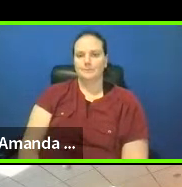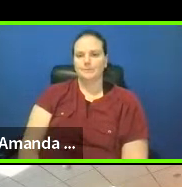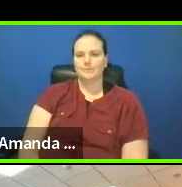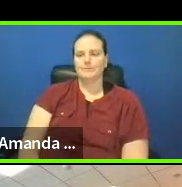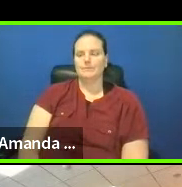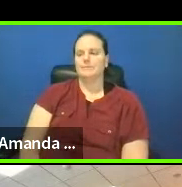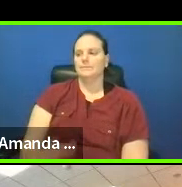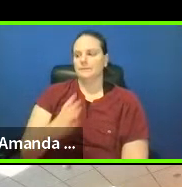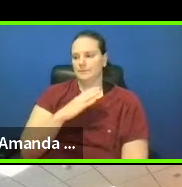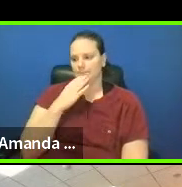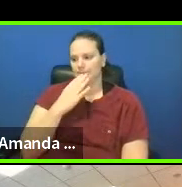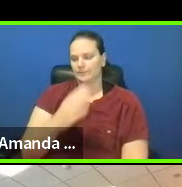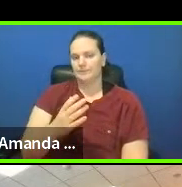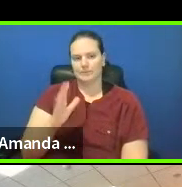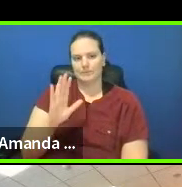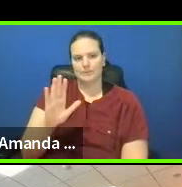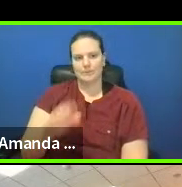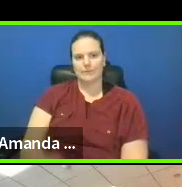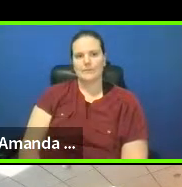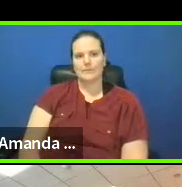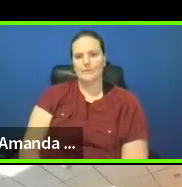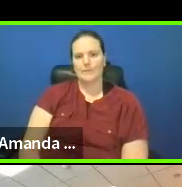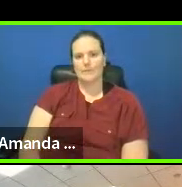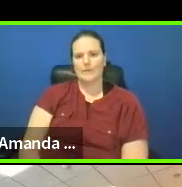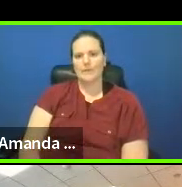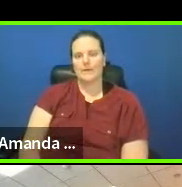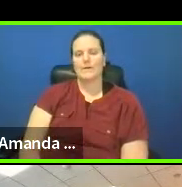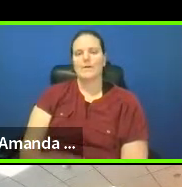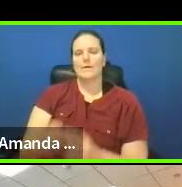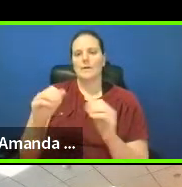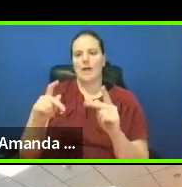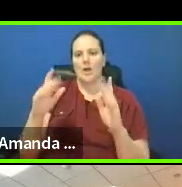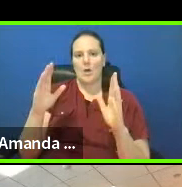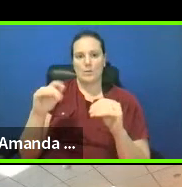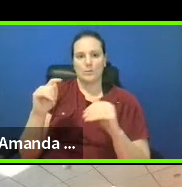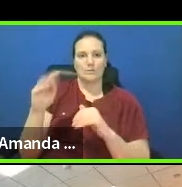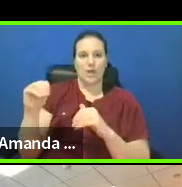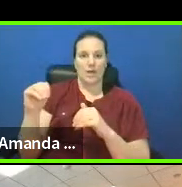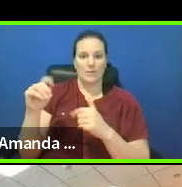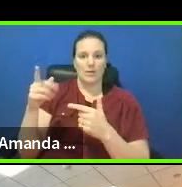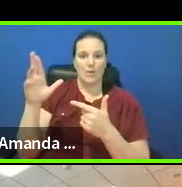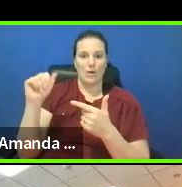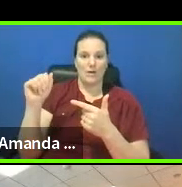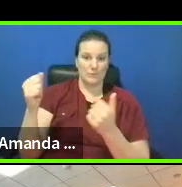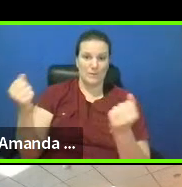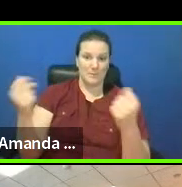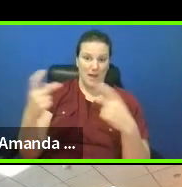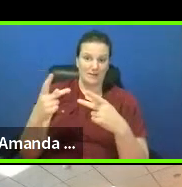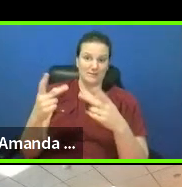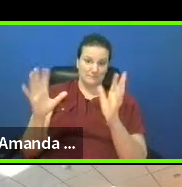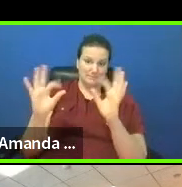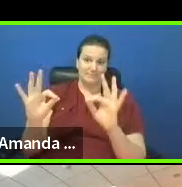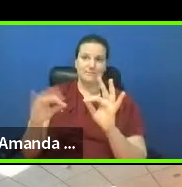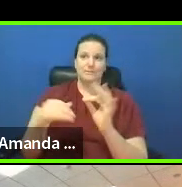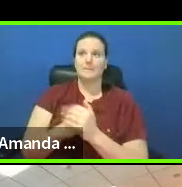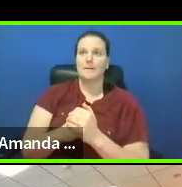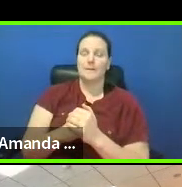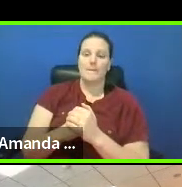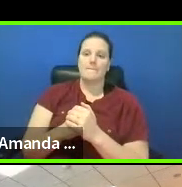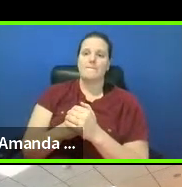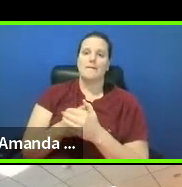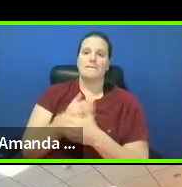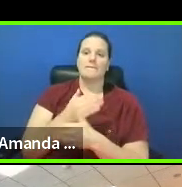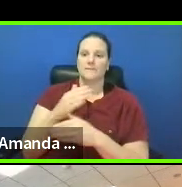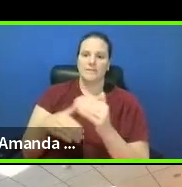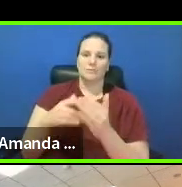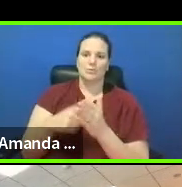Thank you. Okay, great. Thank you. Well, I hope Tom and Laura, you'll come back and finish